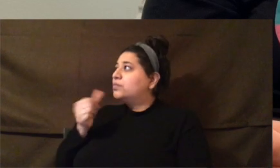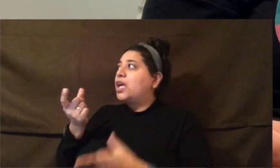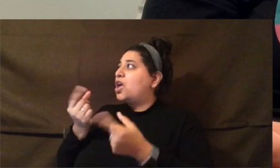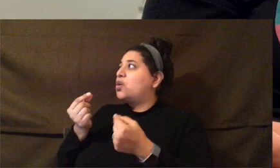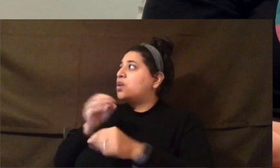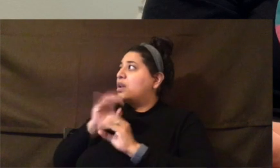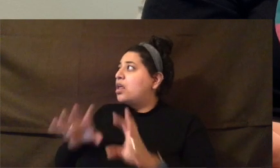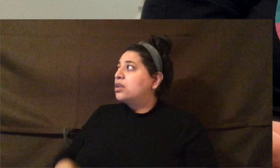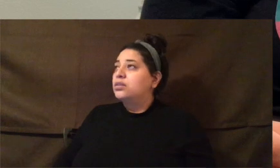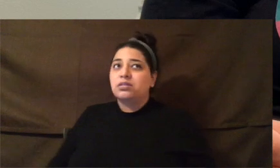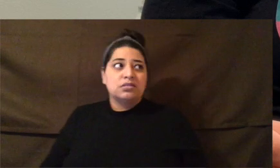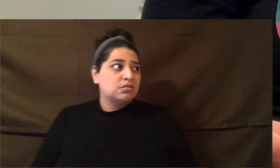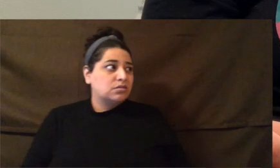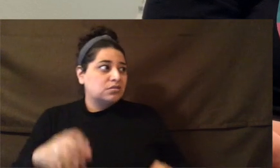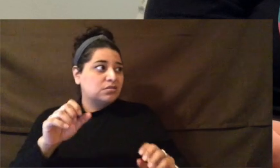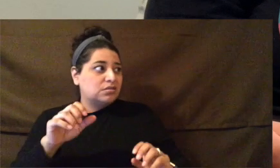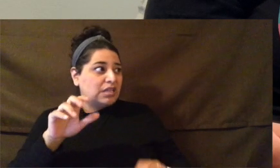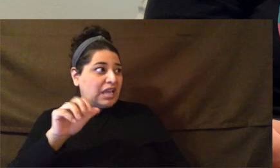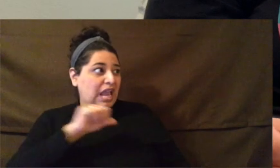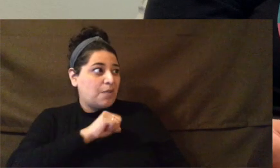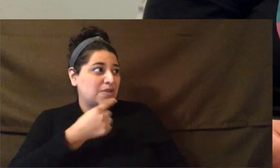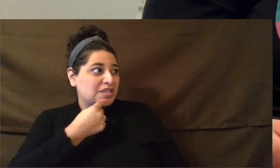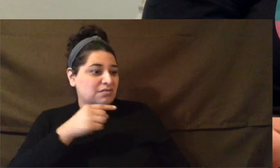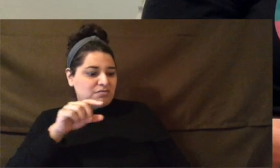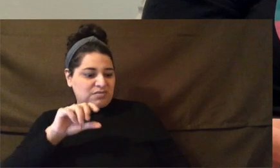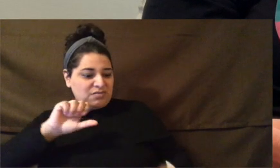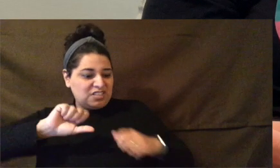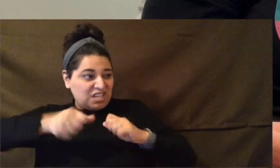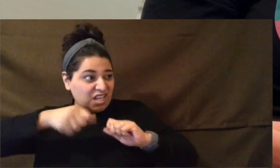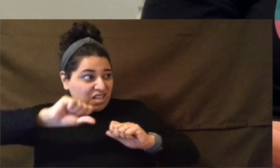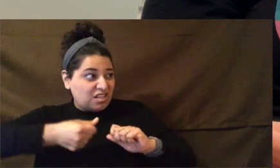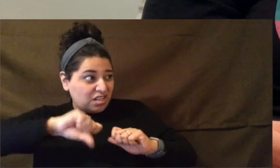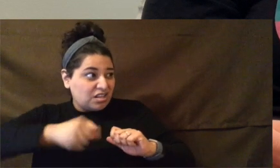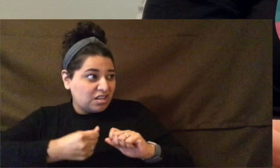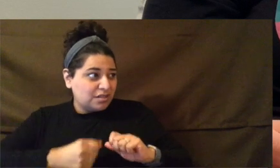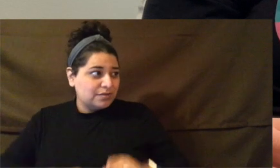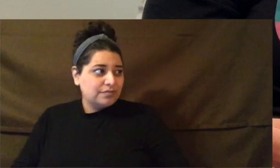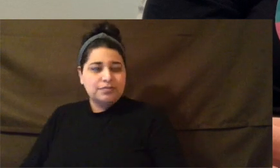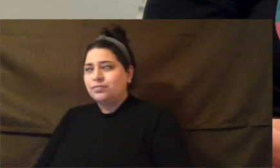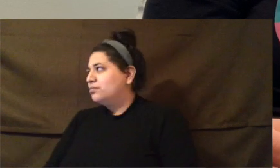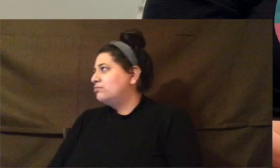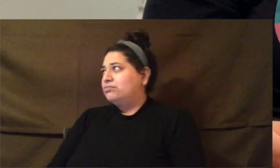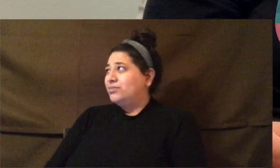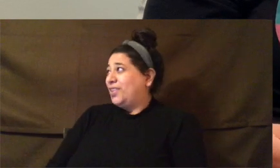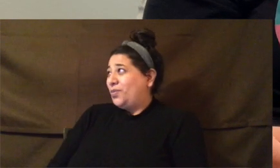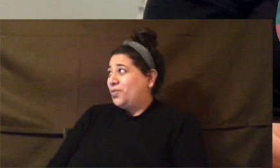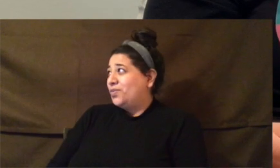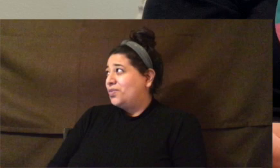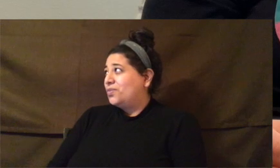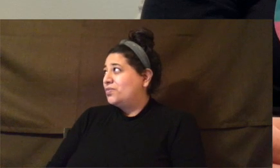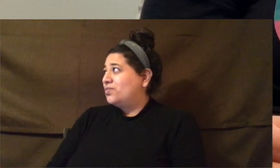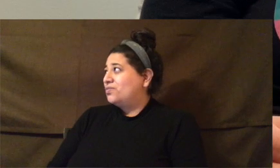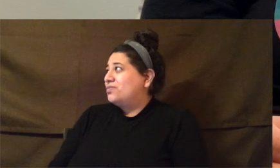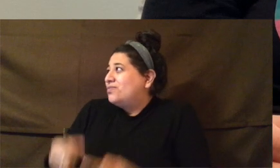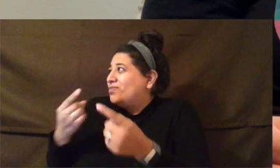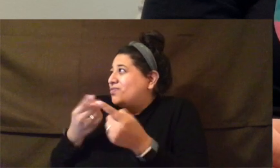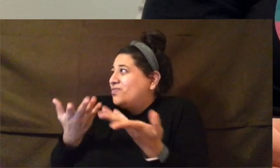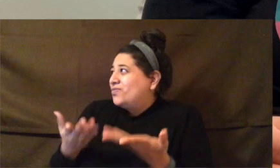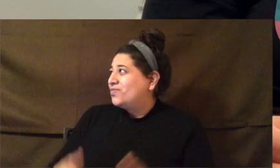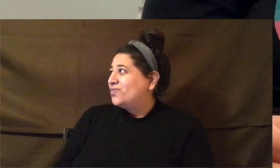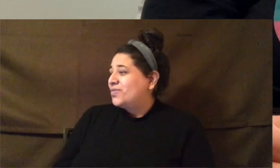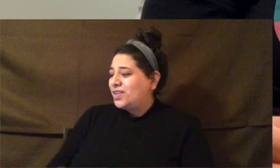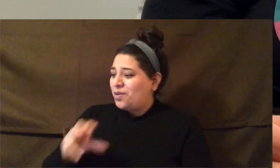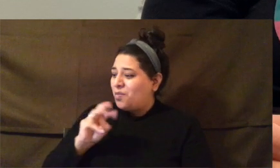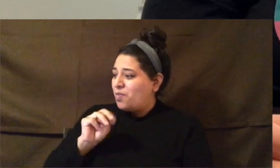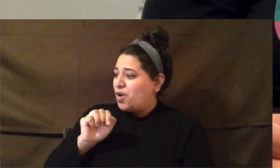anything," said Abilene. "Does he wind up somewhere?" asked Amos. "No," said Abilene, "he does not wind up." "What's the point of